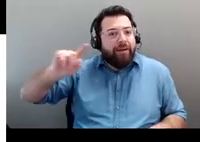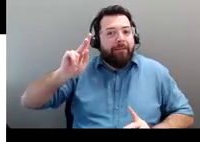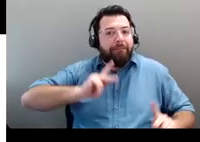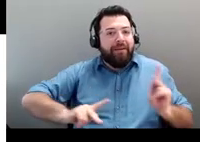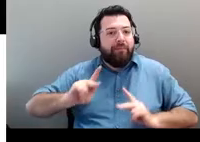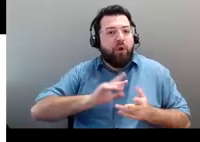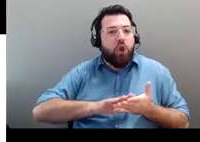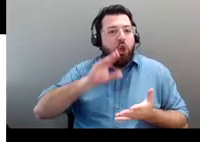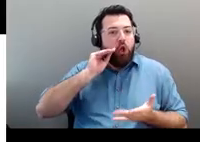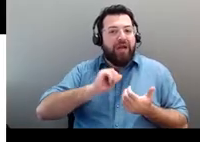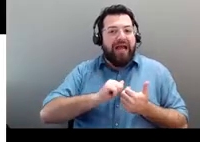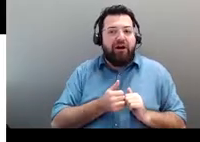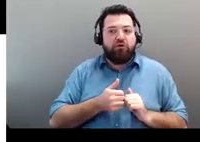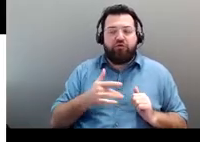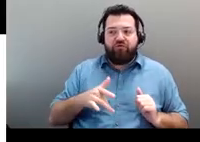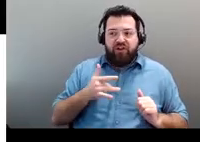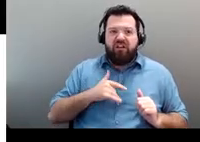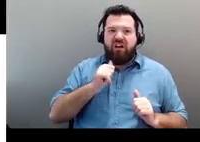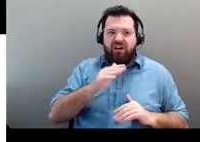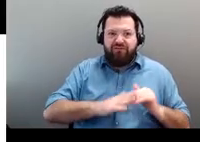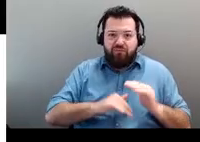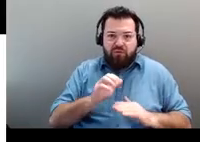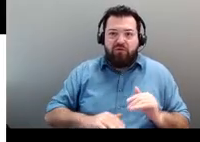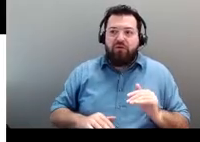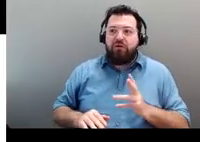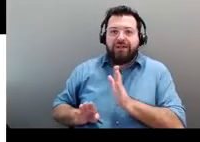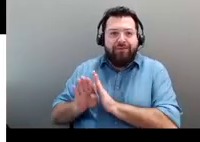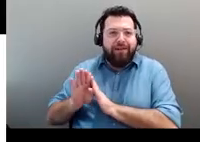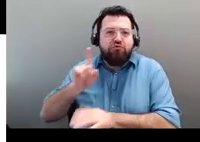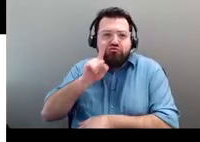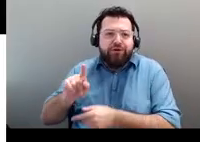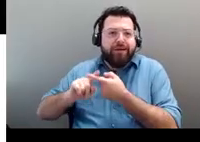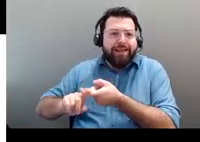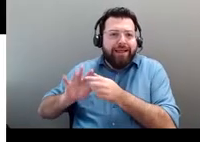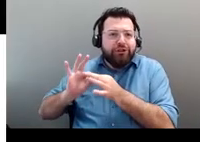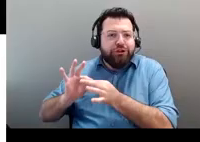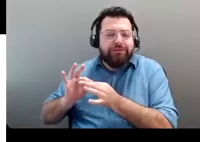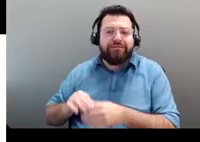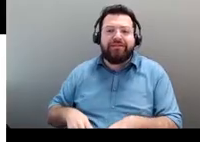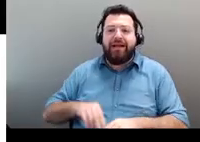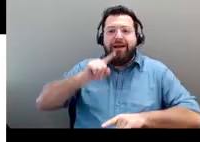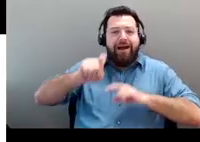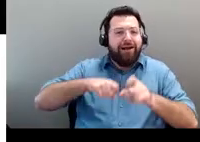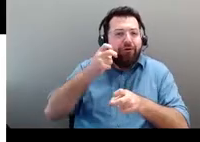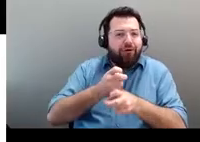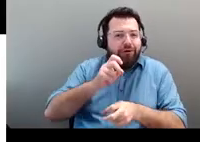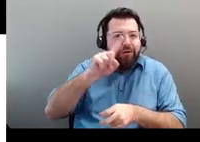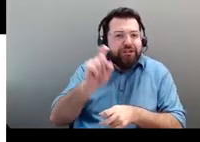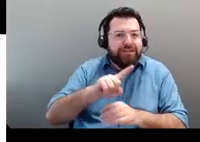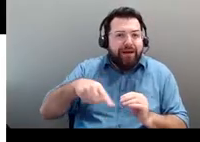sit with discomfort, read deeply, build real relationships, practice discipline, ask hard questions about why, not just